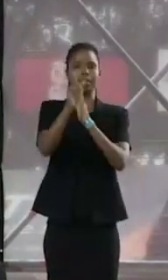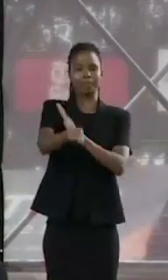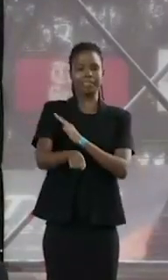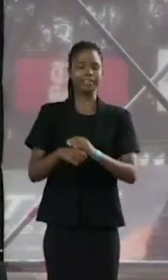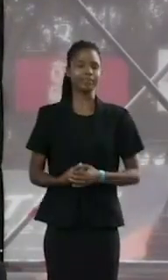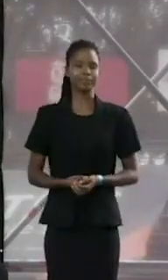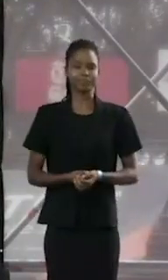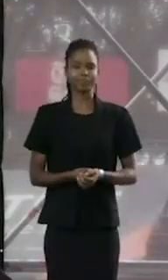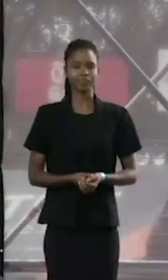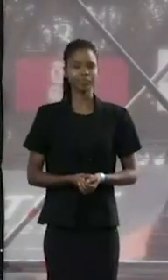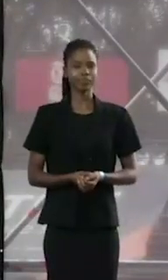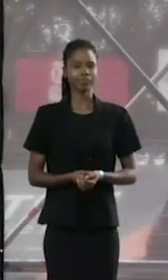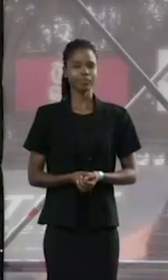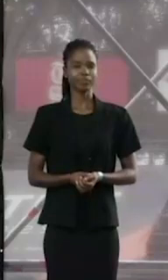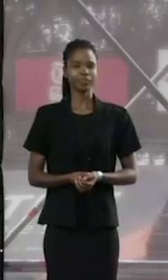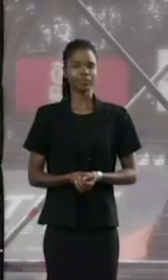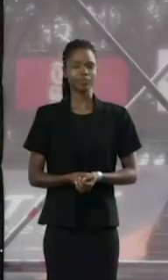And